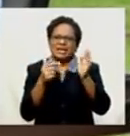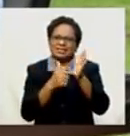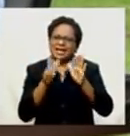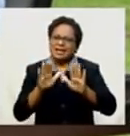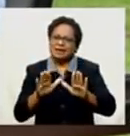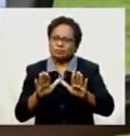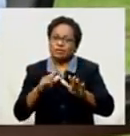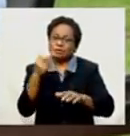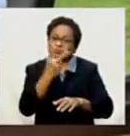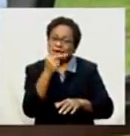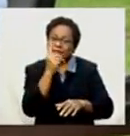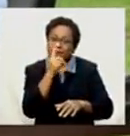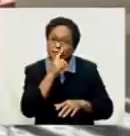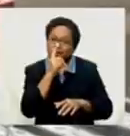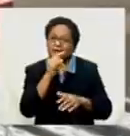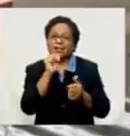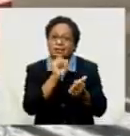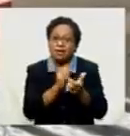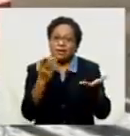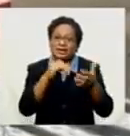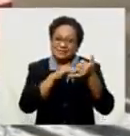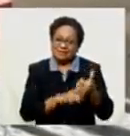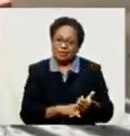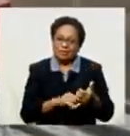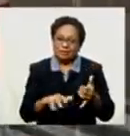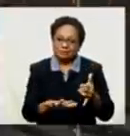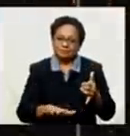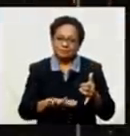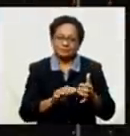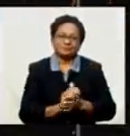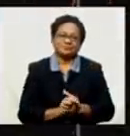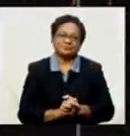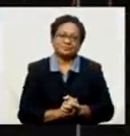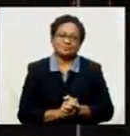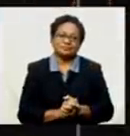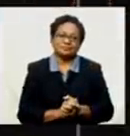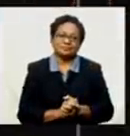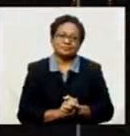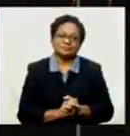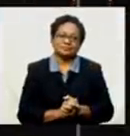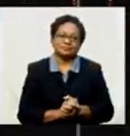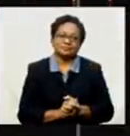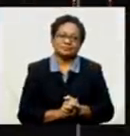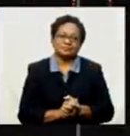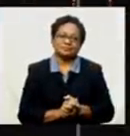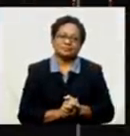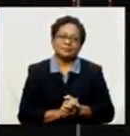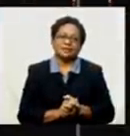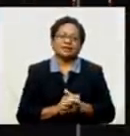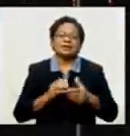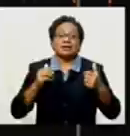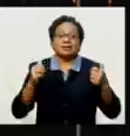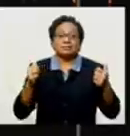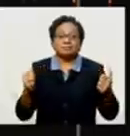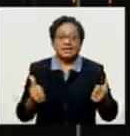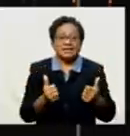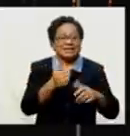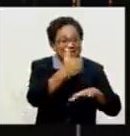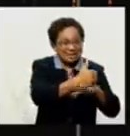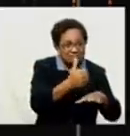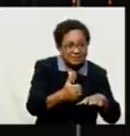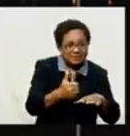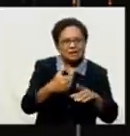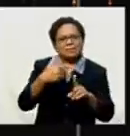village in Tailevu. 12 people were arrested in the Southern Division. There's been a significant amount of help from all government and